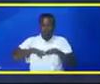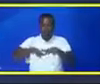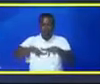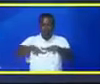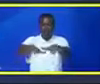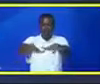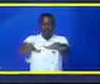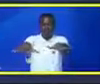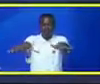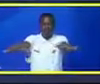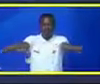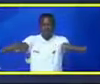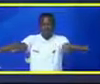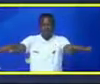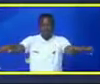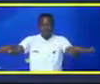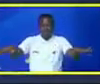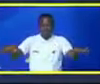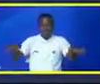all the earth.